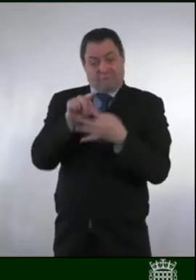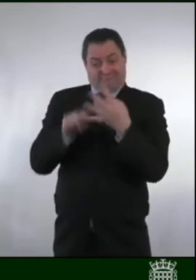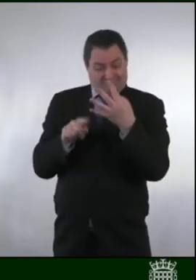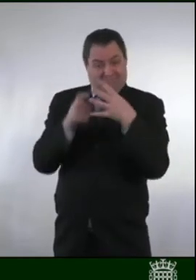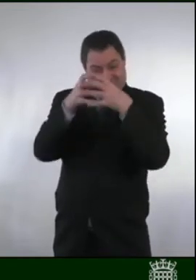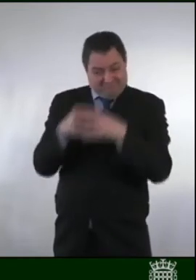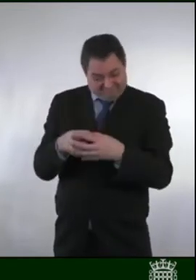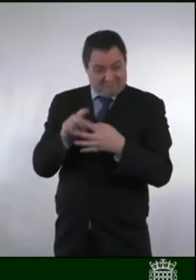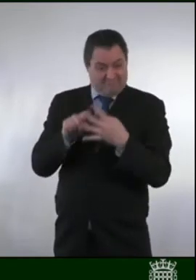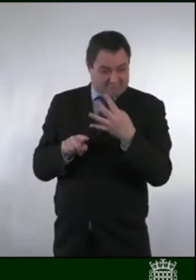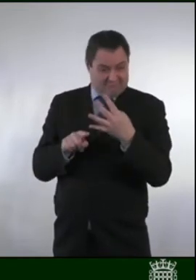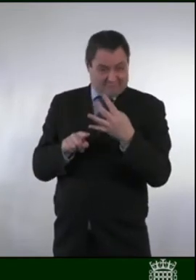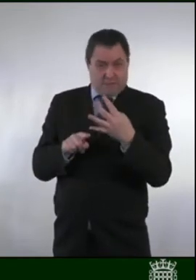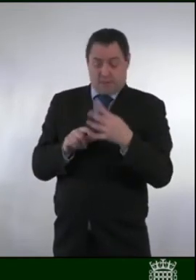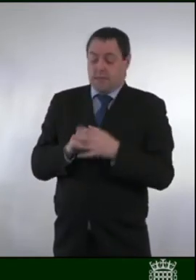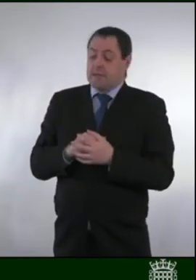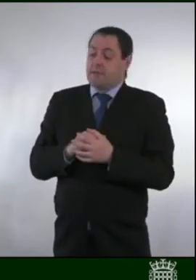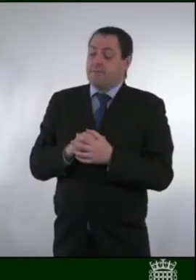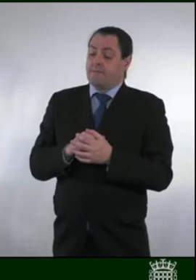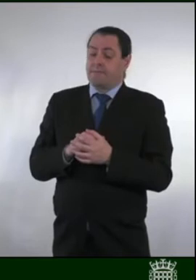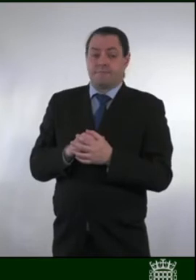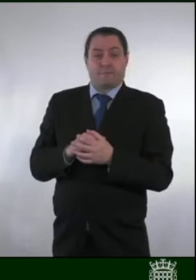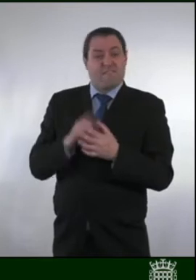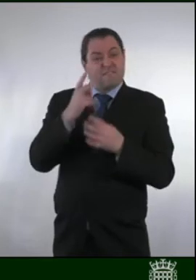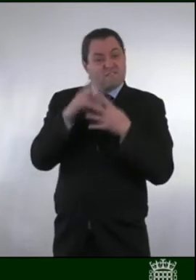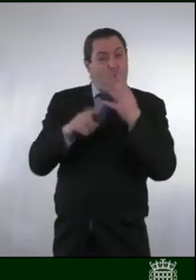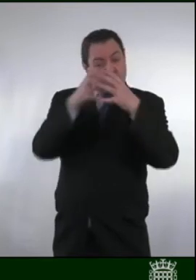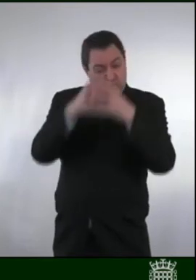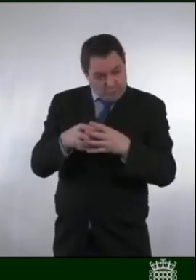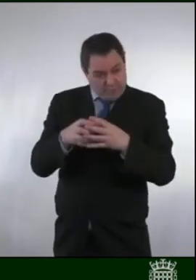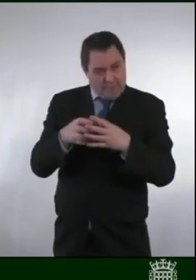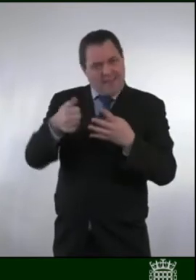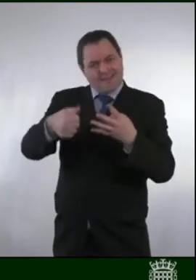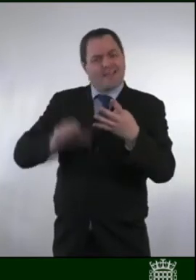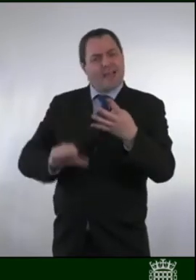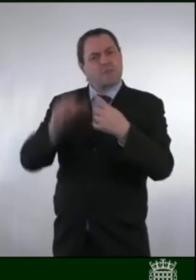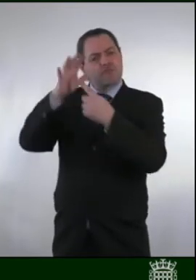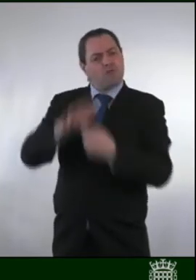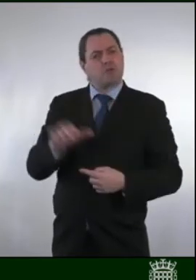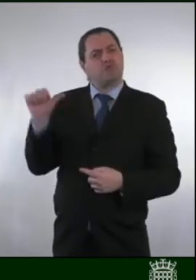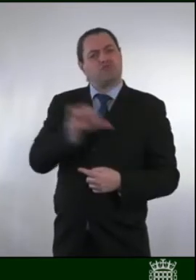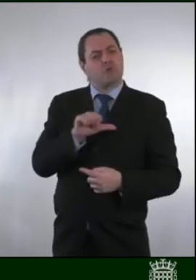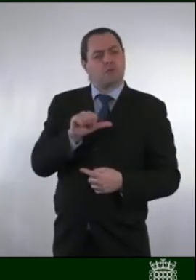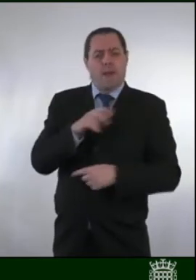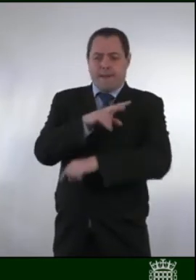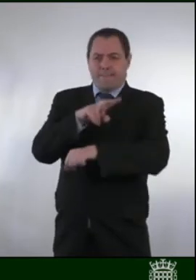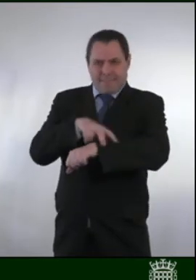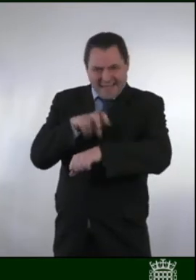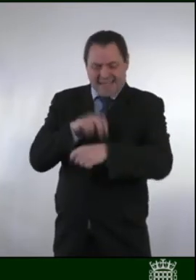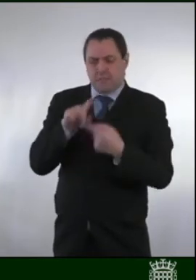the elderly and our wonderful health and social care workers, we should then look at prioritising vaccinating police